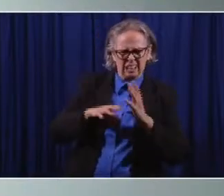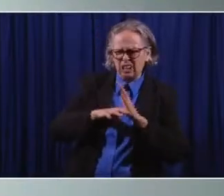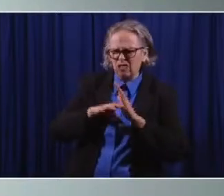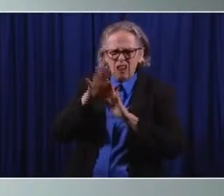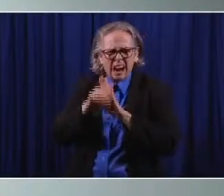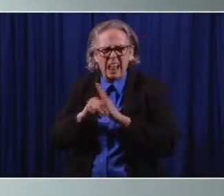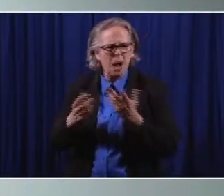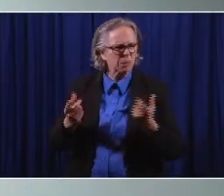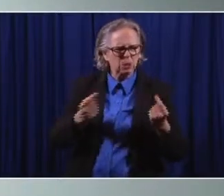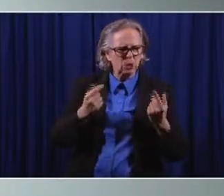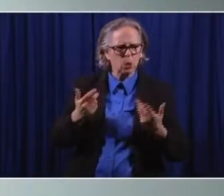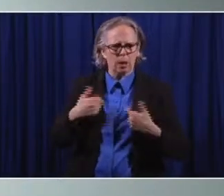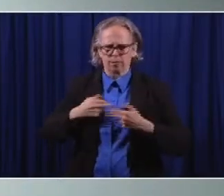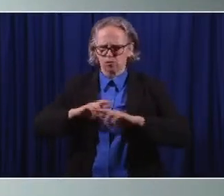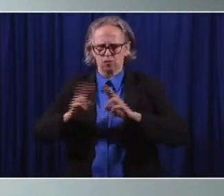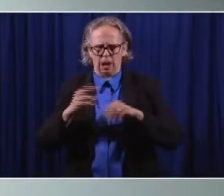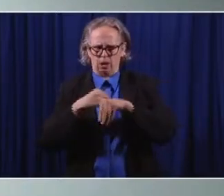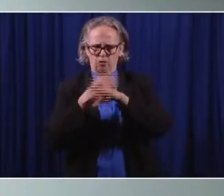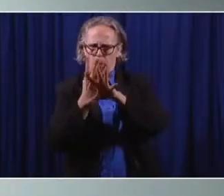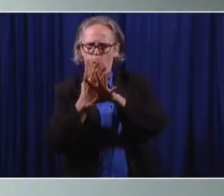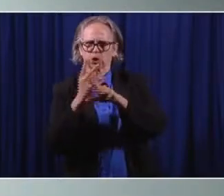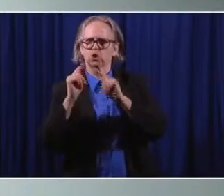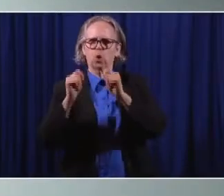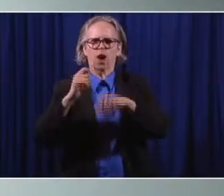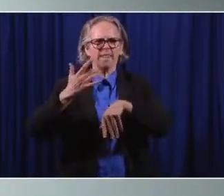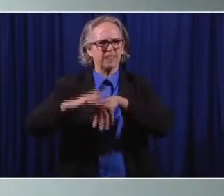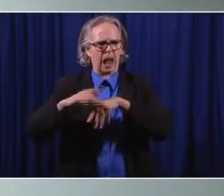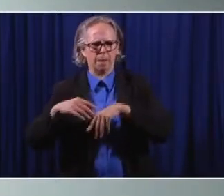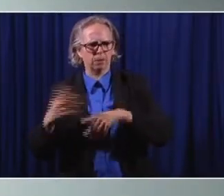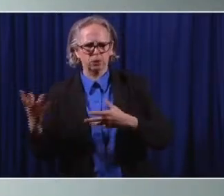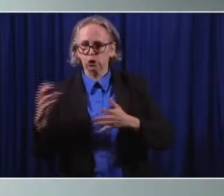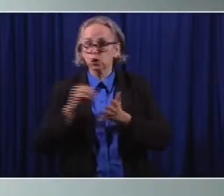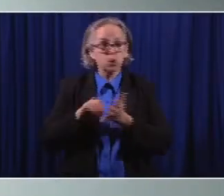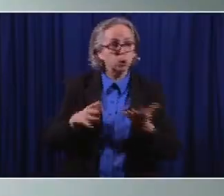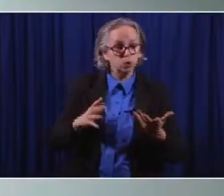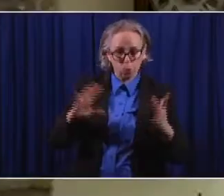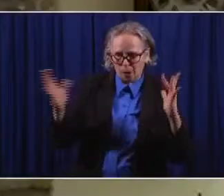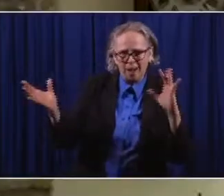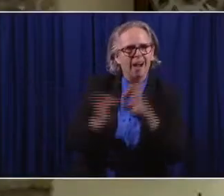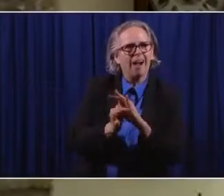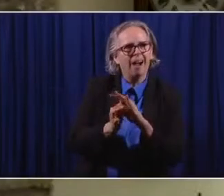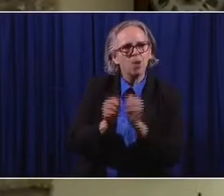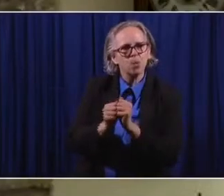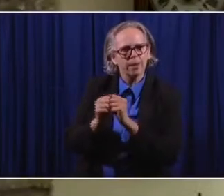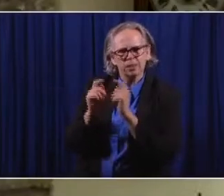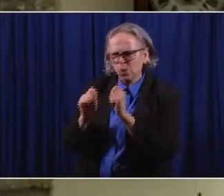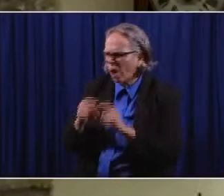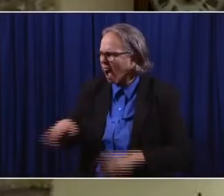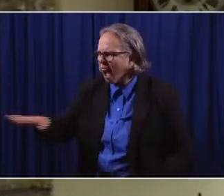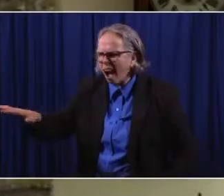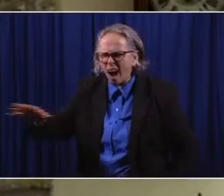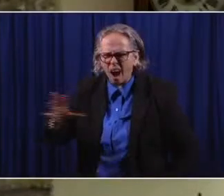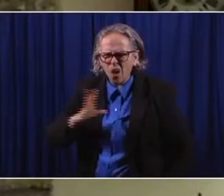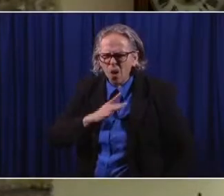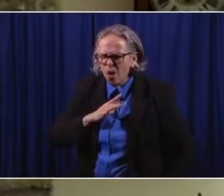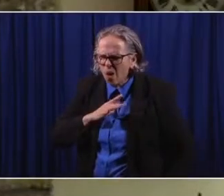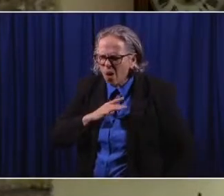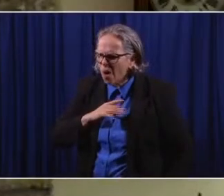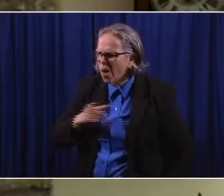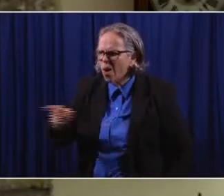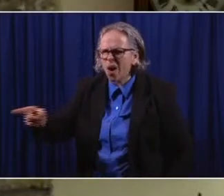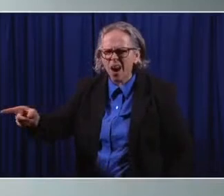that remote tutor available for those students who need that as well. Oh, that's interesting. Yeah, that's